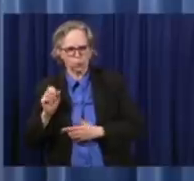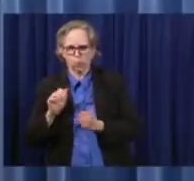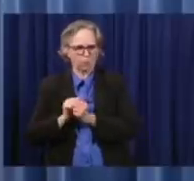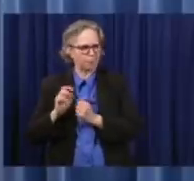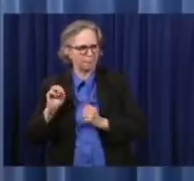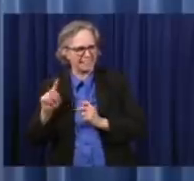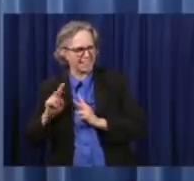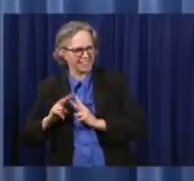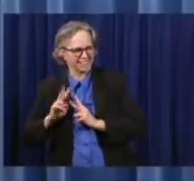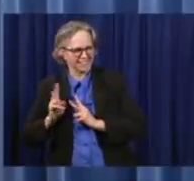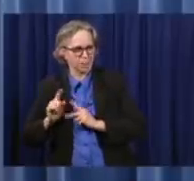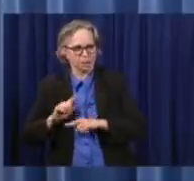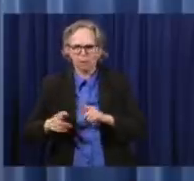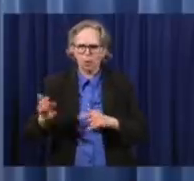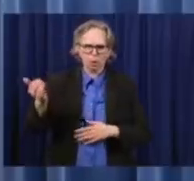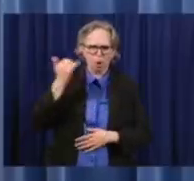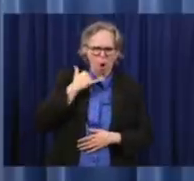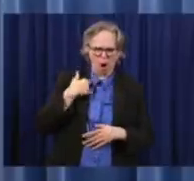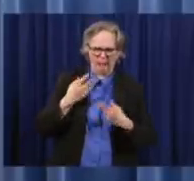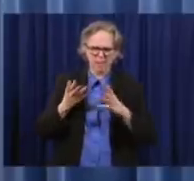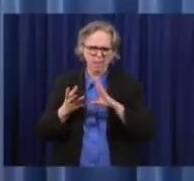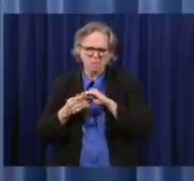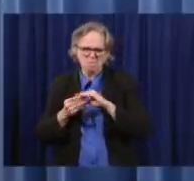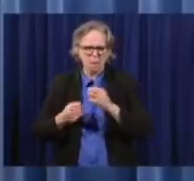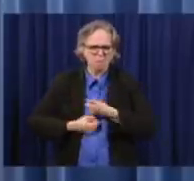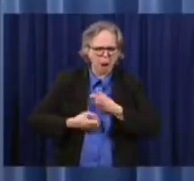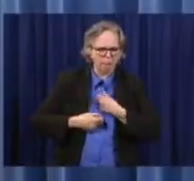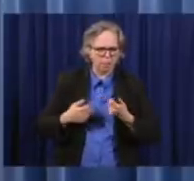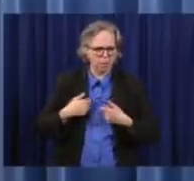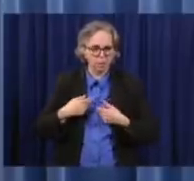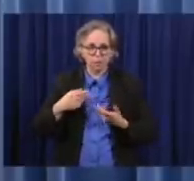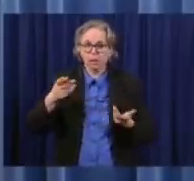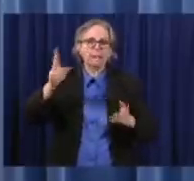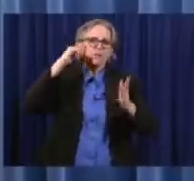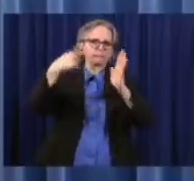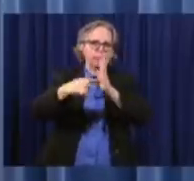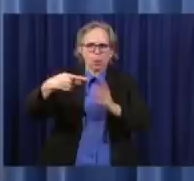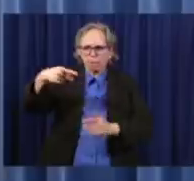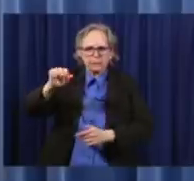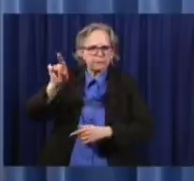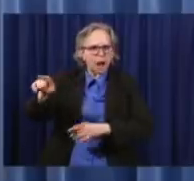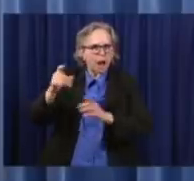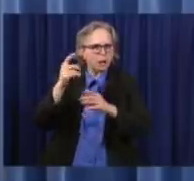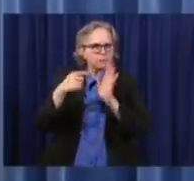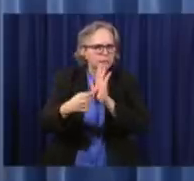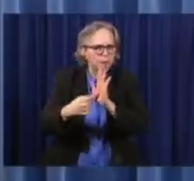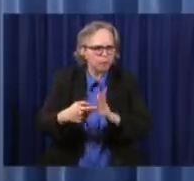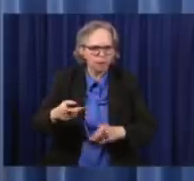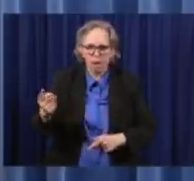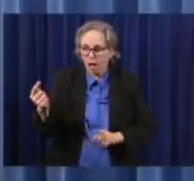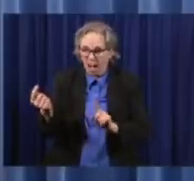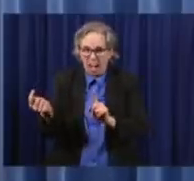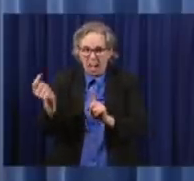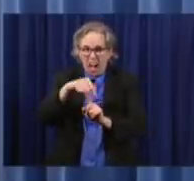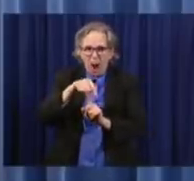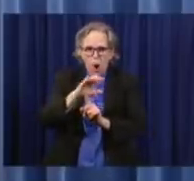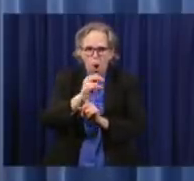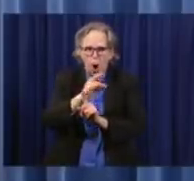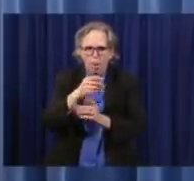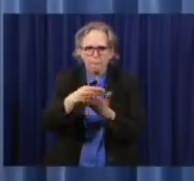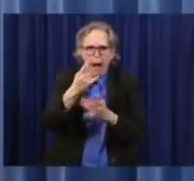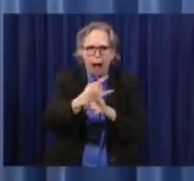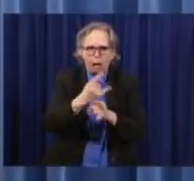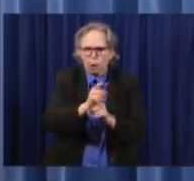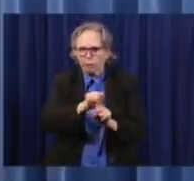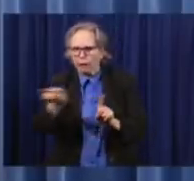problem here. I mean, John's example of people from Pennsylvania, our friends from Pennsylvania coming over into the stores, you know,